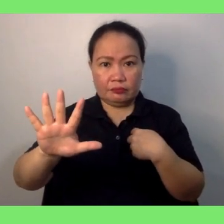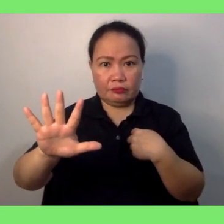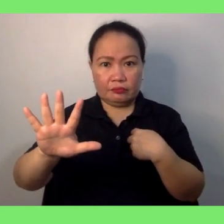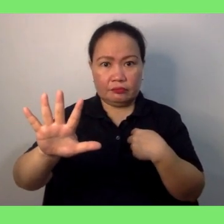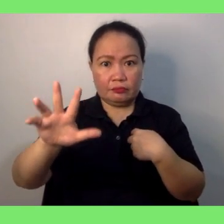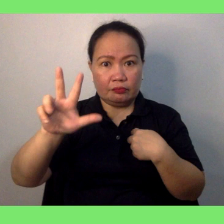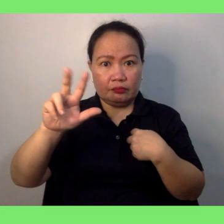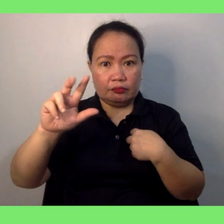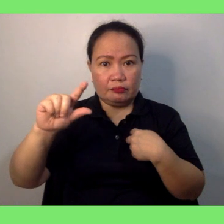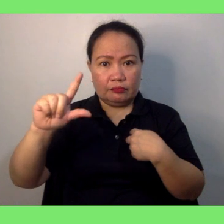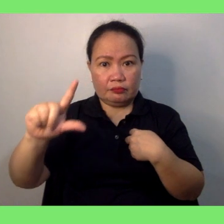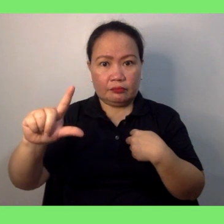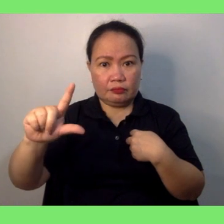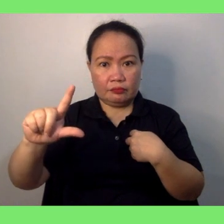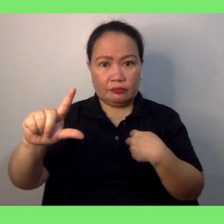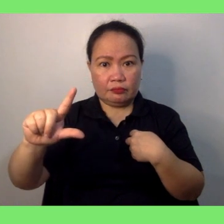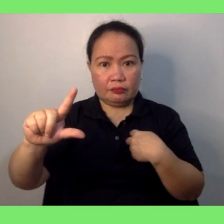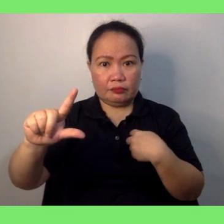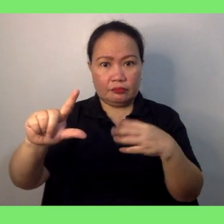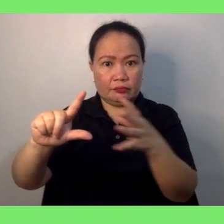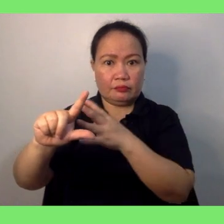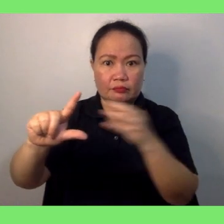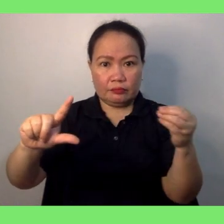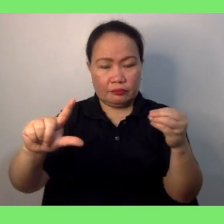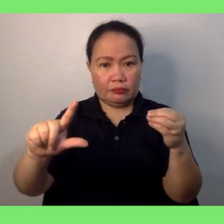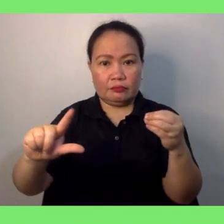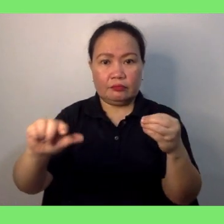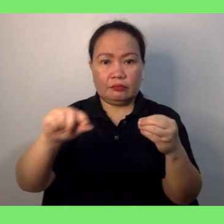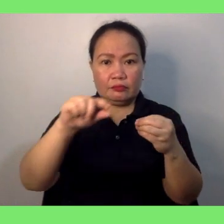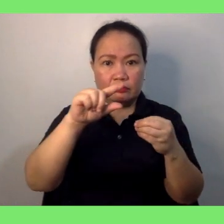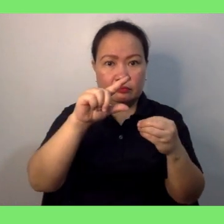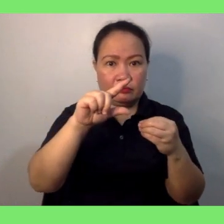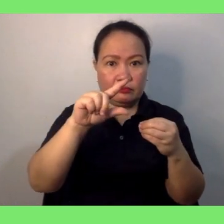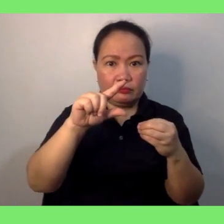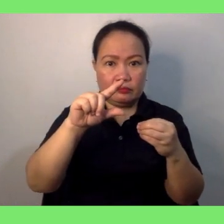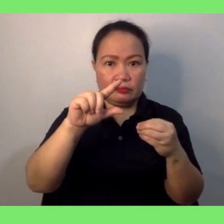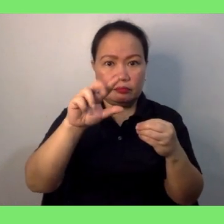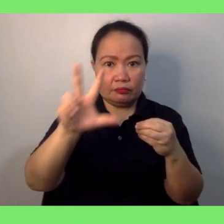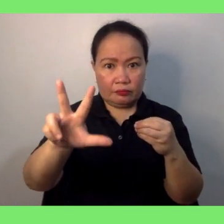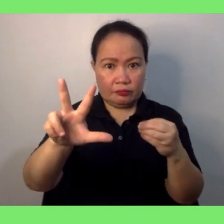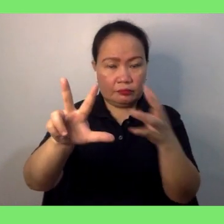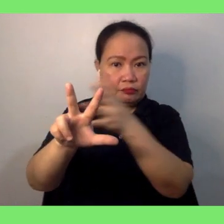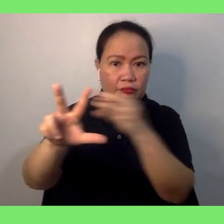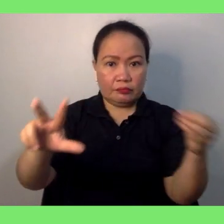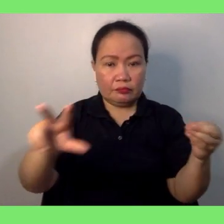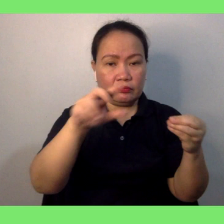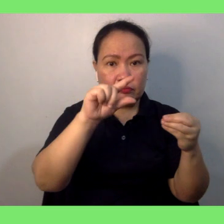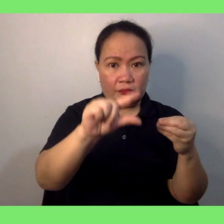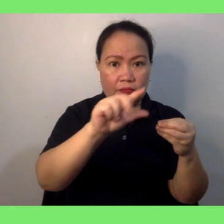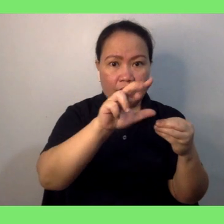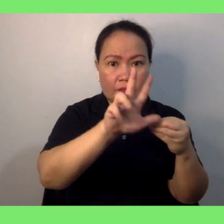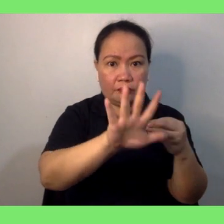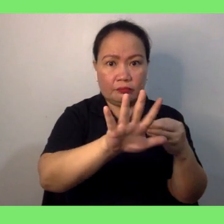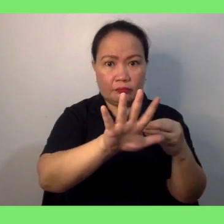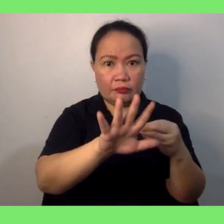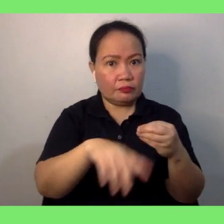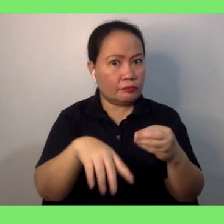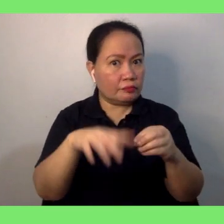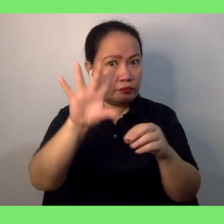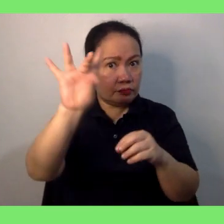interior angles on the same side. So, what can you say about the measures of this pair of angles? So, we have 80 degrees